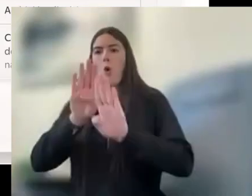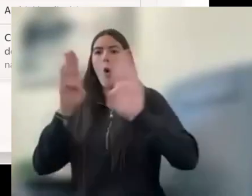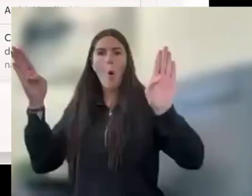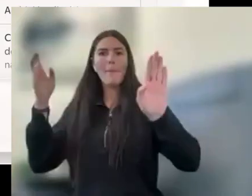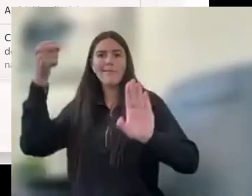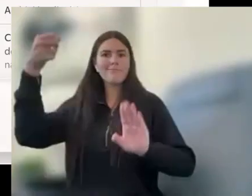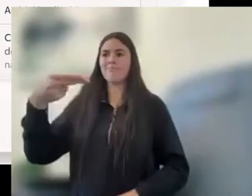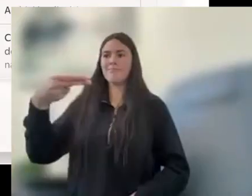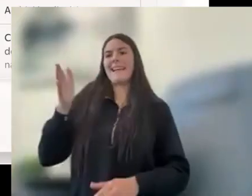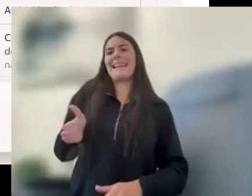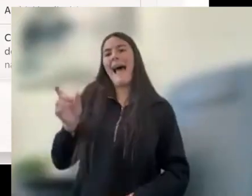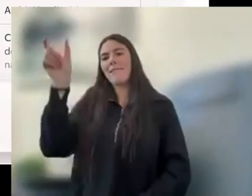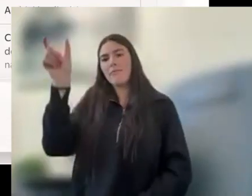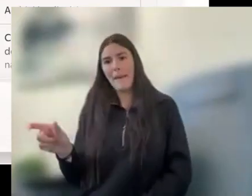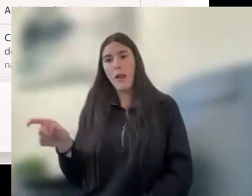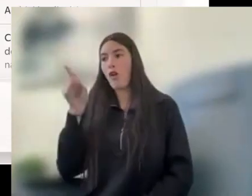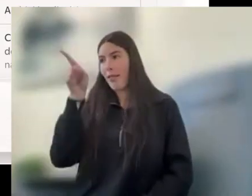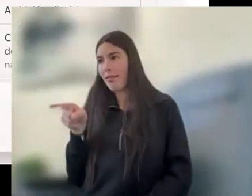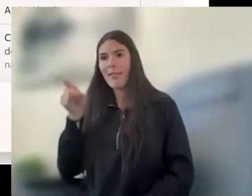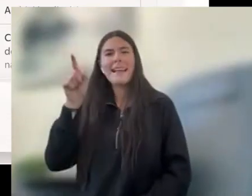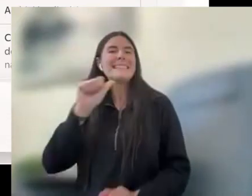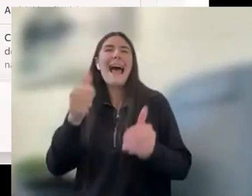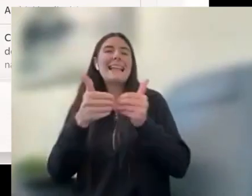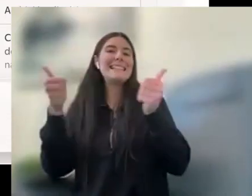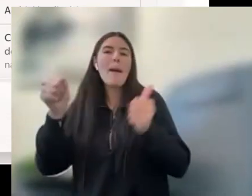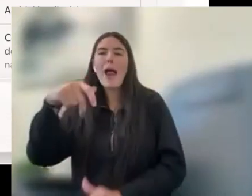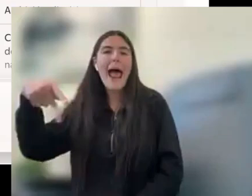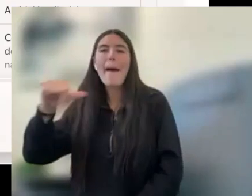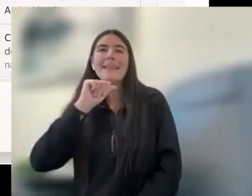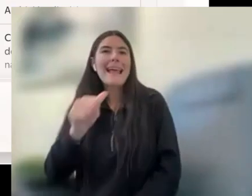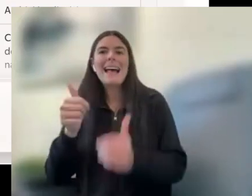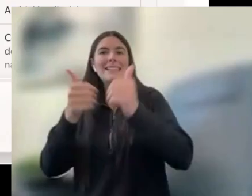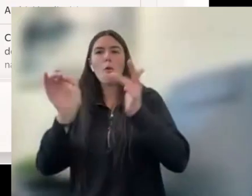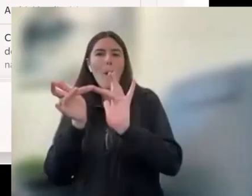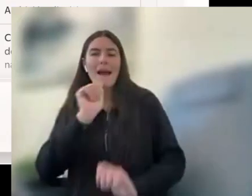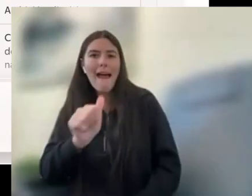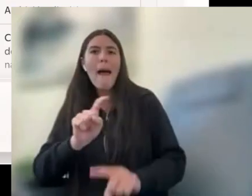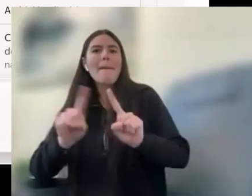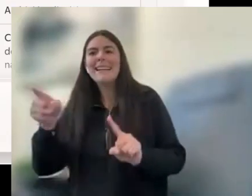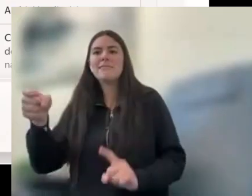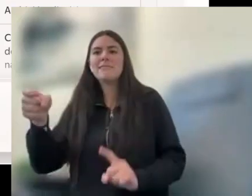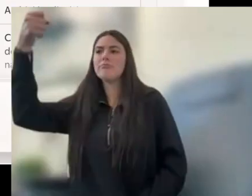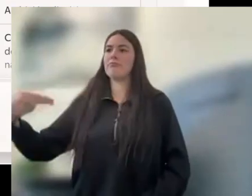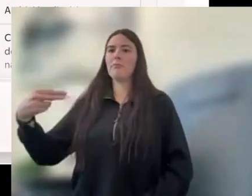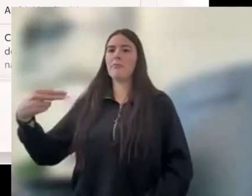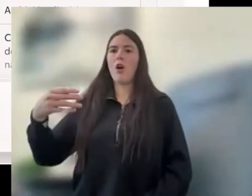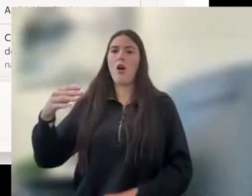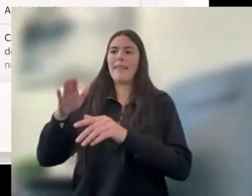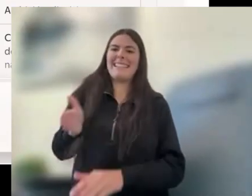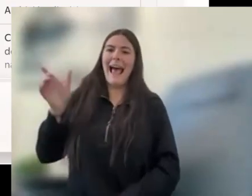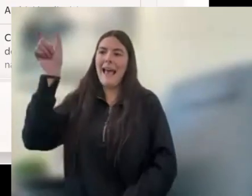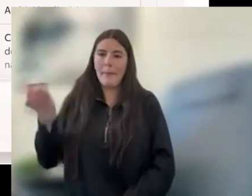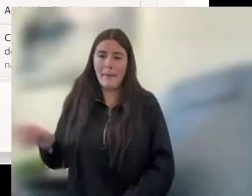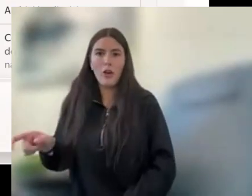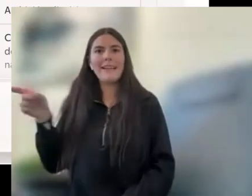panel, the Copilot side panel. So it's not a separate app or a separate website. It's a side panel that is attached